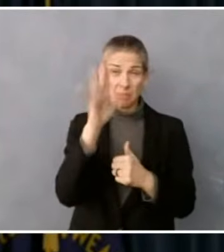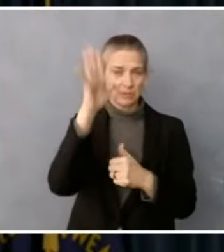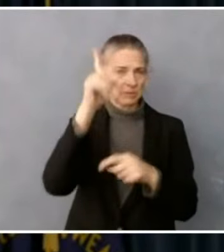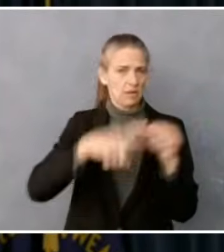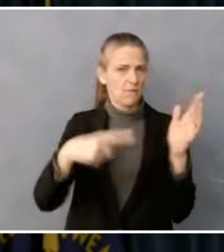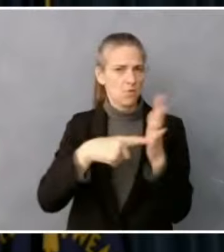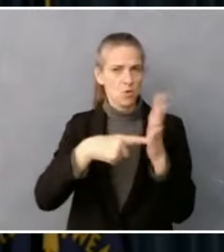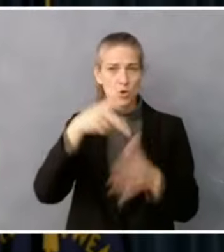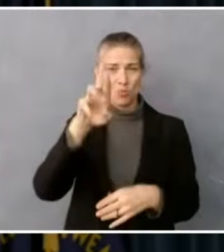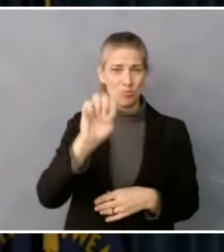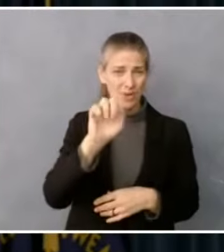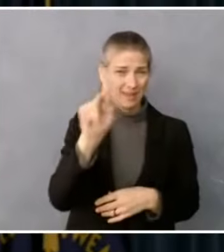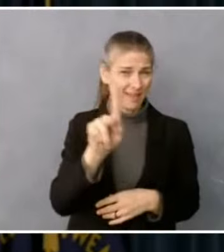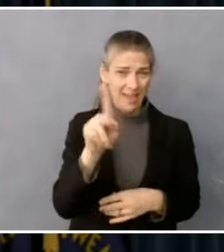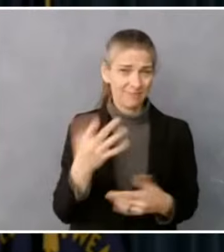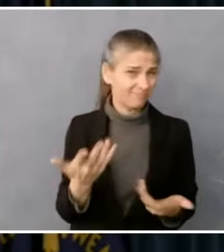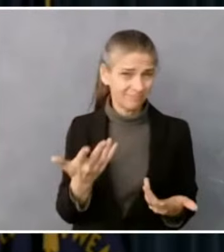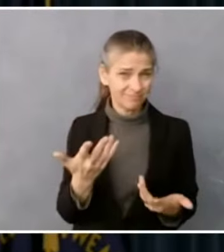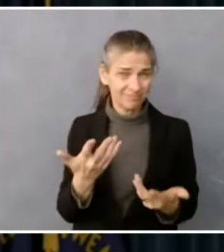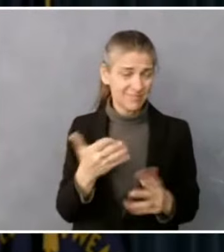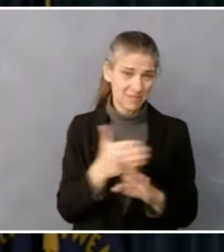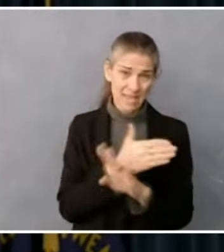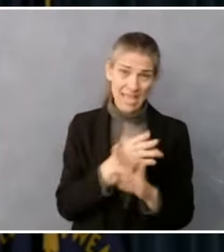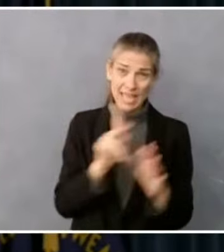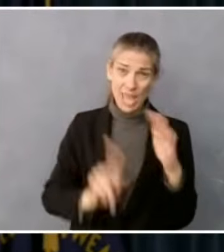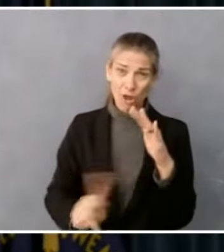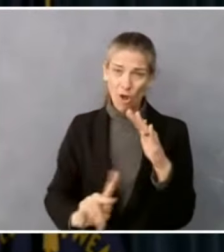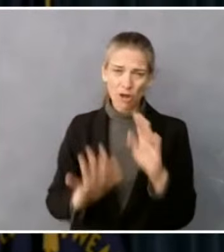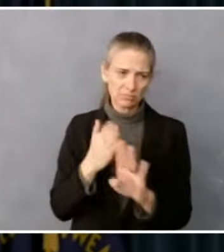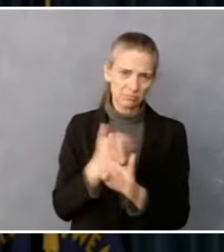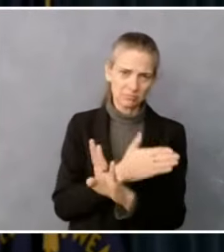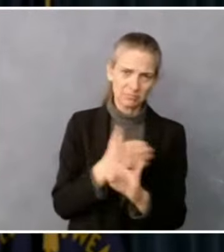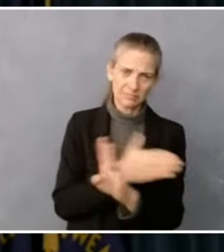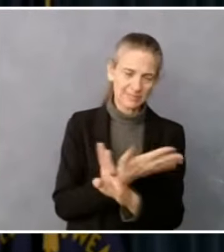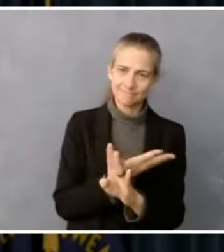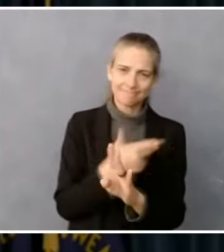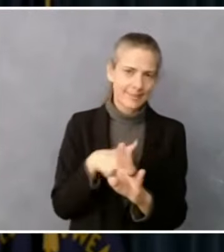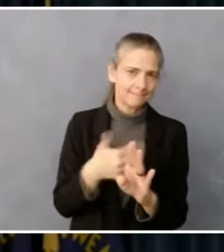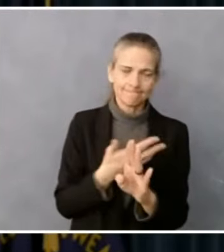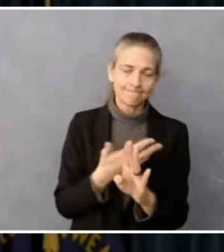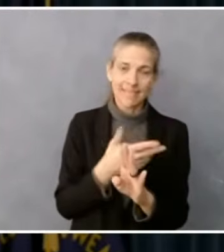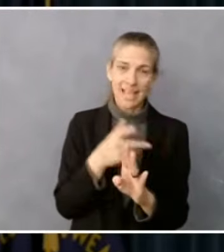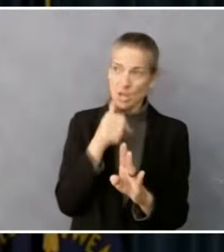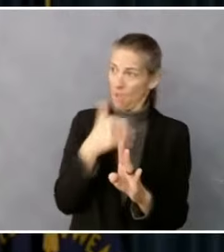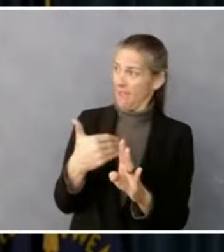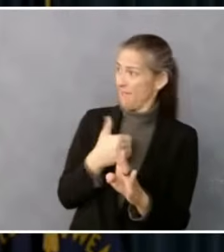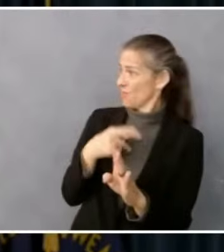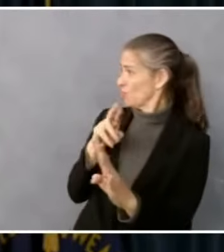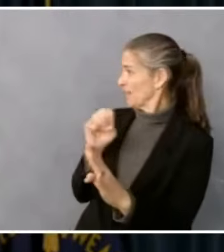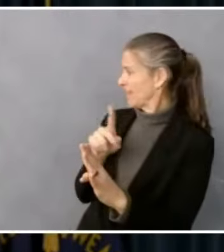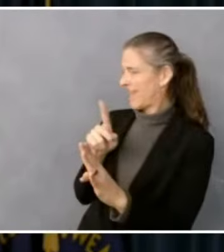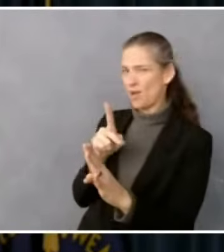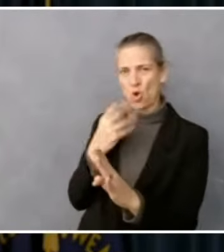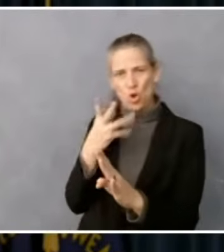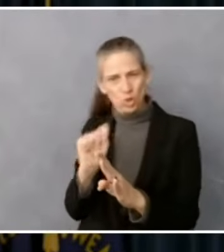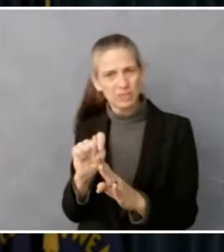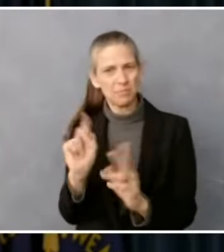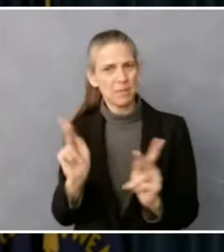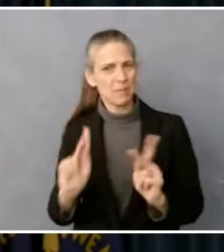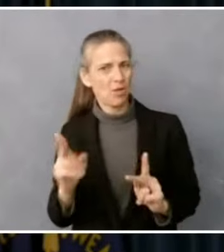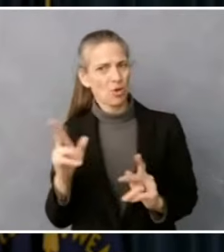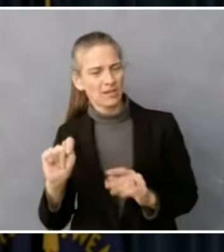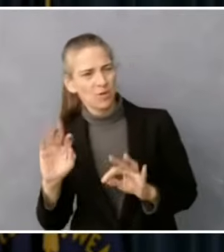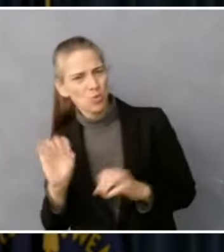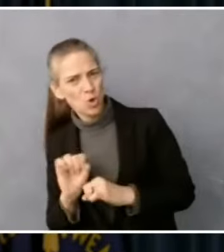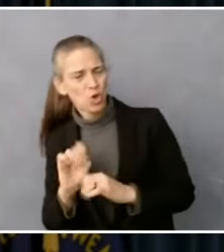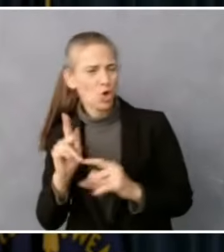year. The lack of pre-K access hurts our businesses, our families, our workforce, but it should be enough that it hurts our kids. Over